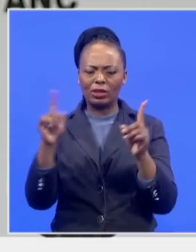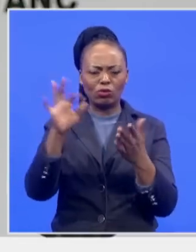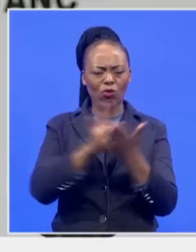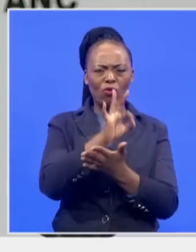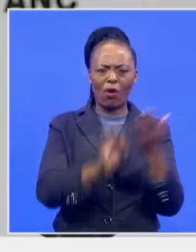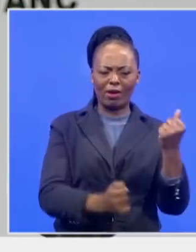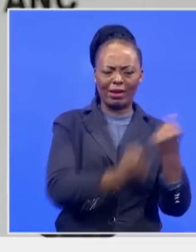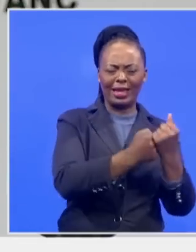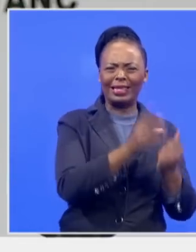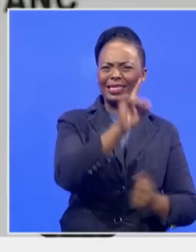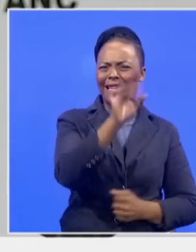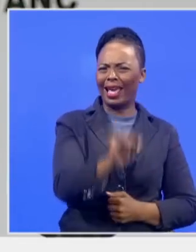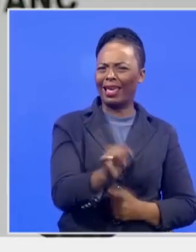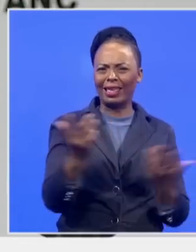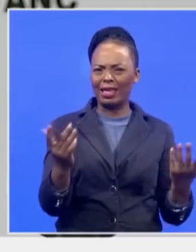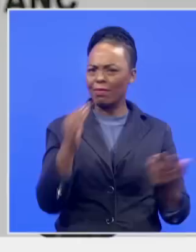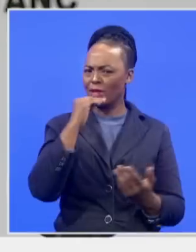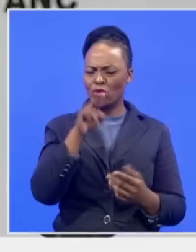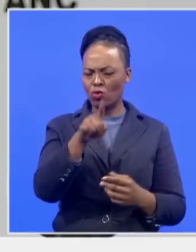DA. I mean, we